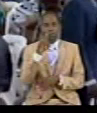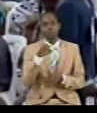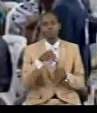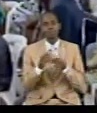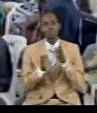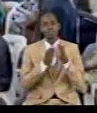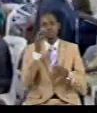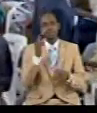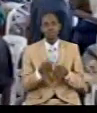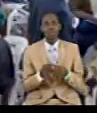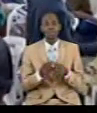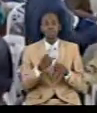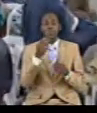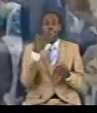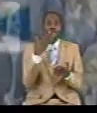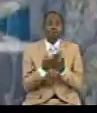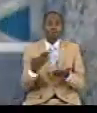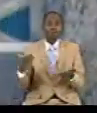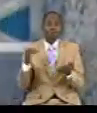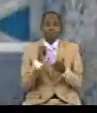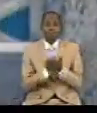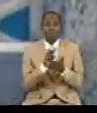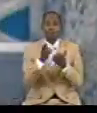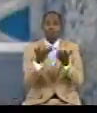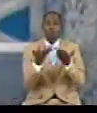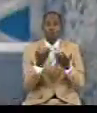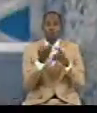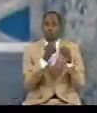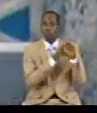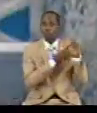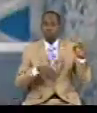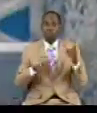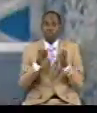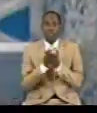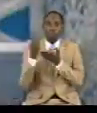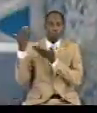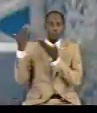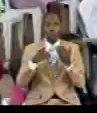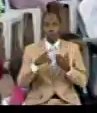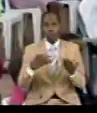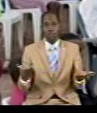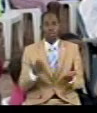The good things you are desiring from the Lord, which brought you here, will happen to you in